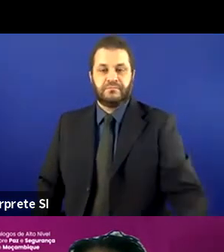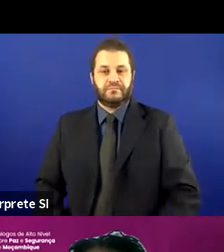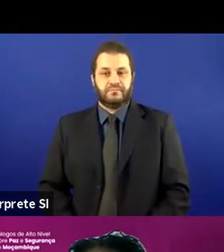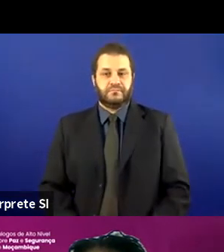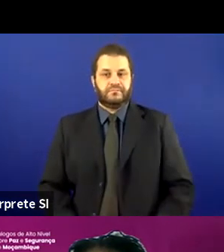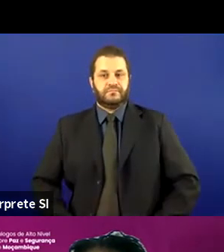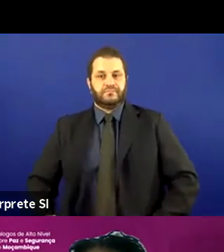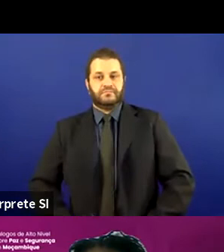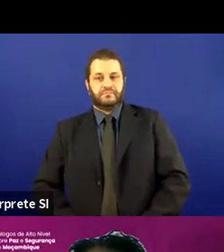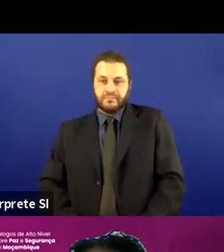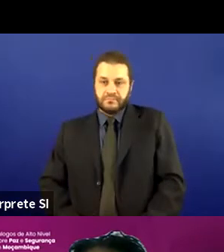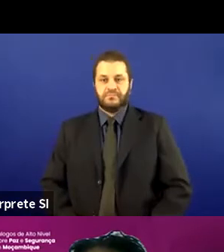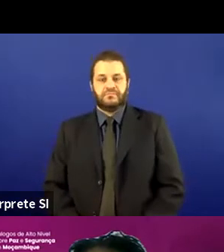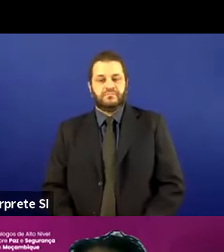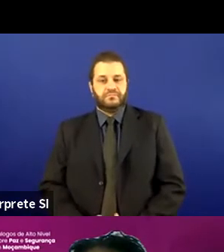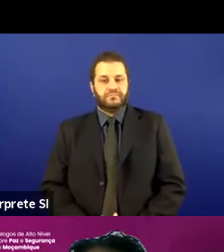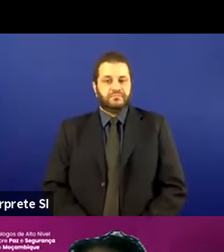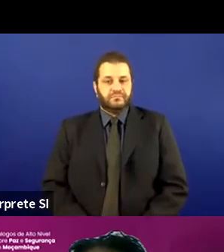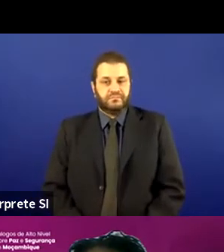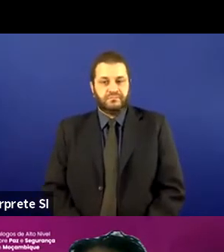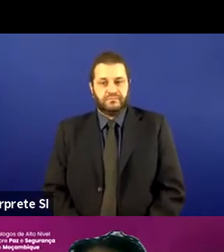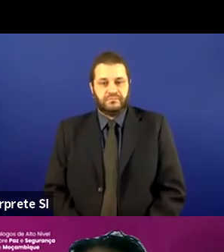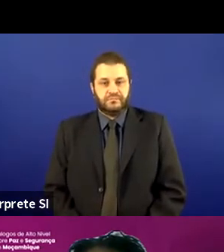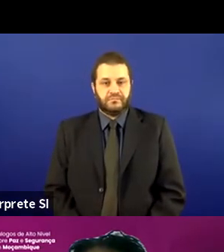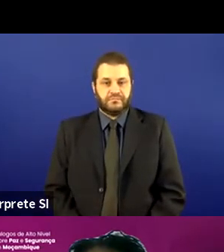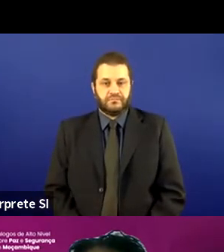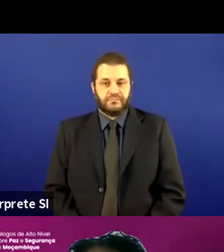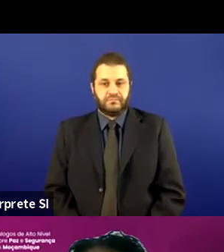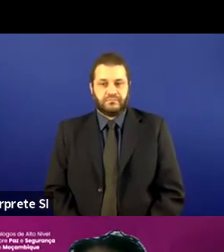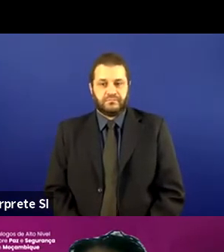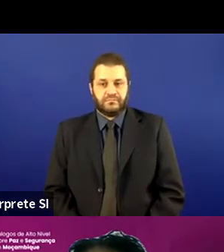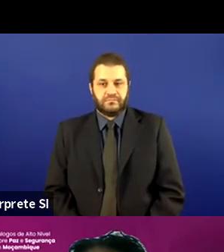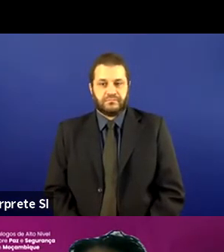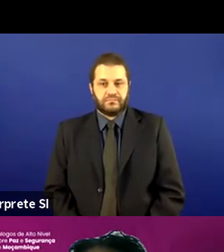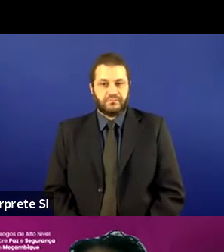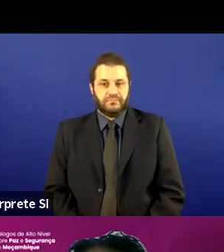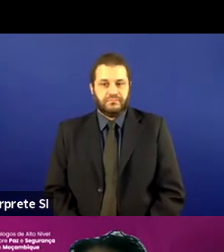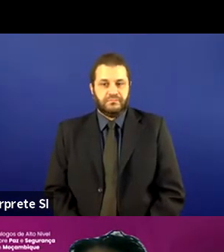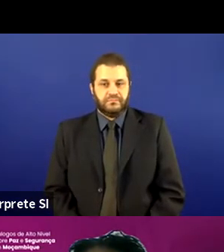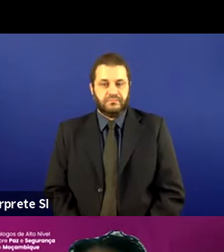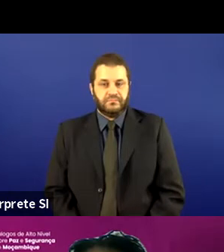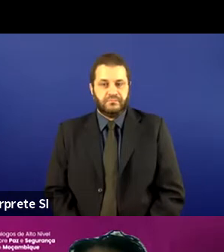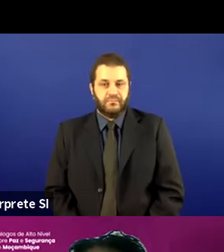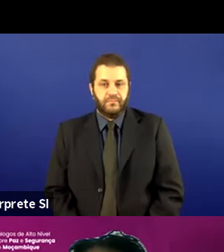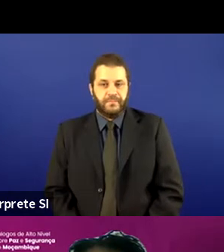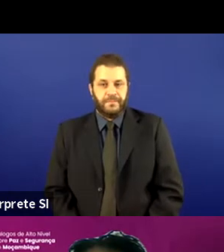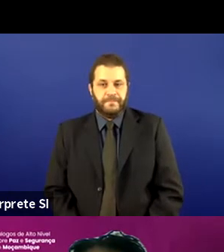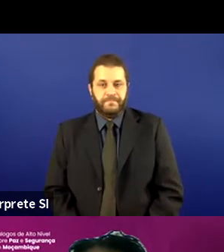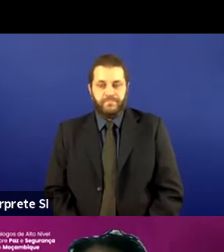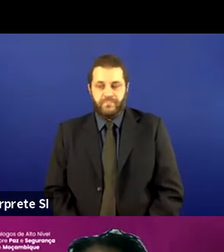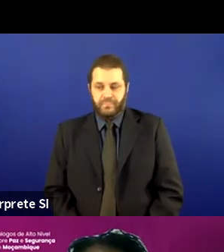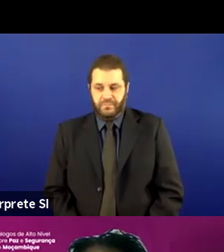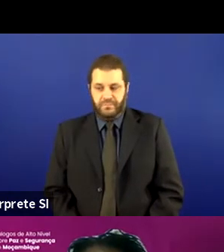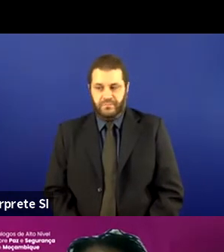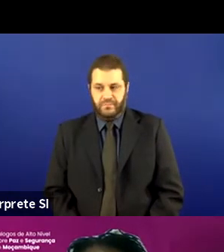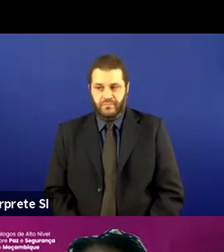Hi, Lopa. Hi, sorry, Shannon. I just to let you know that I will need to leave a little early because I'm moderating another panel.